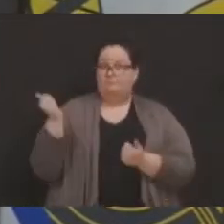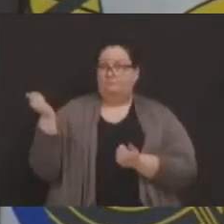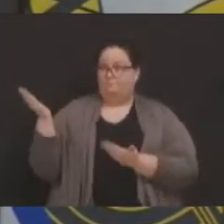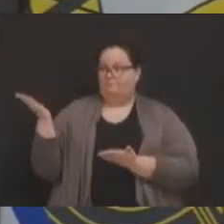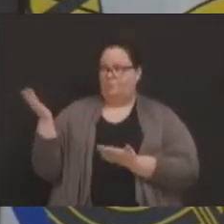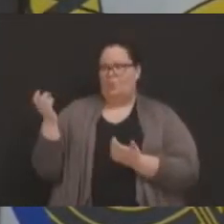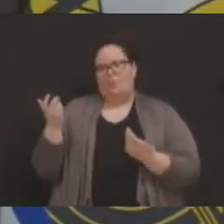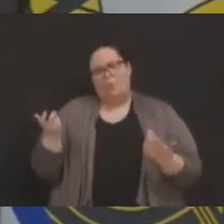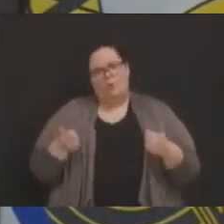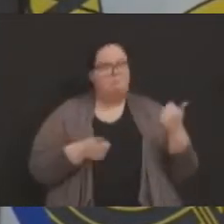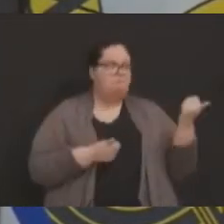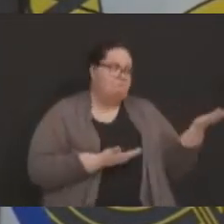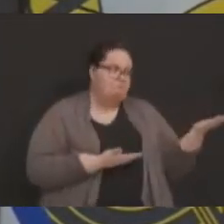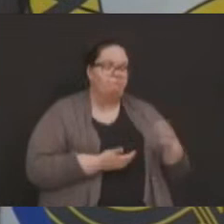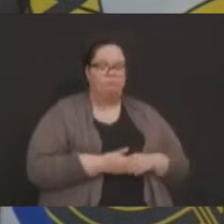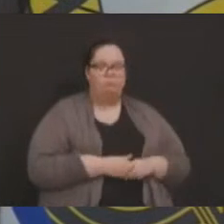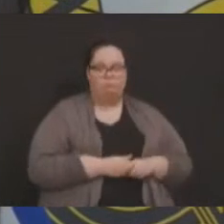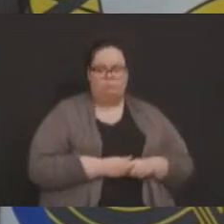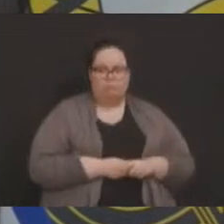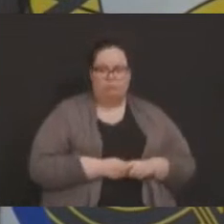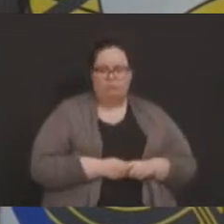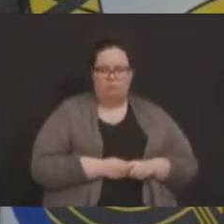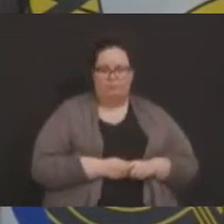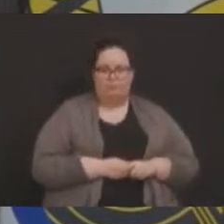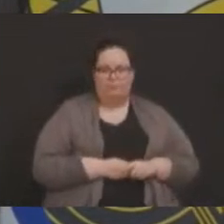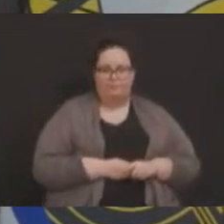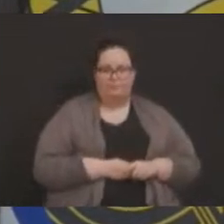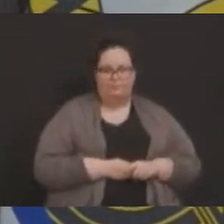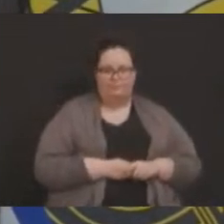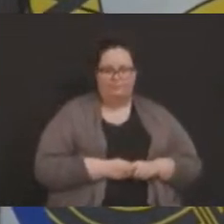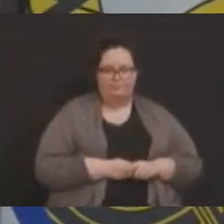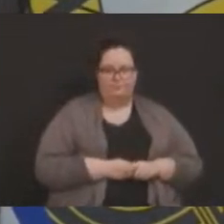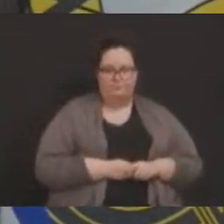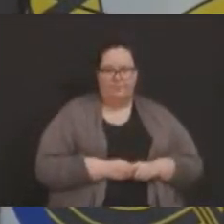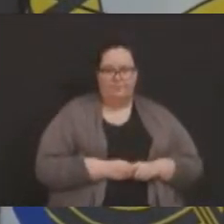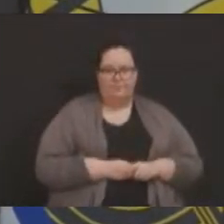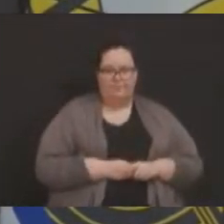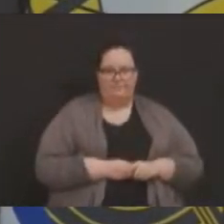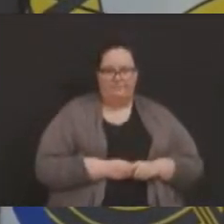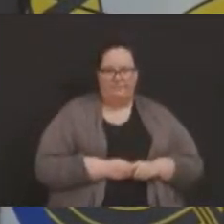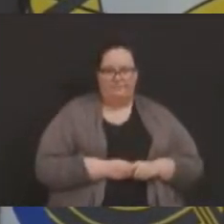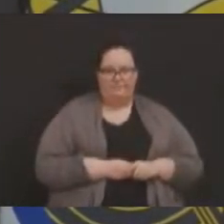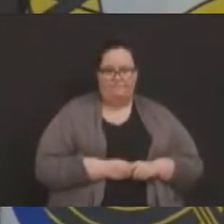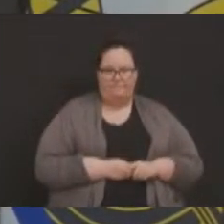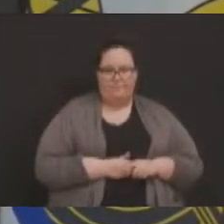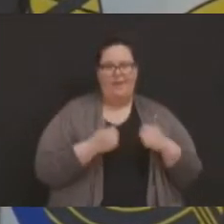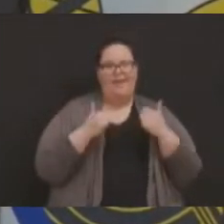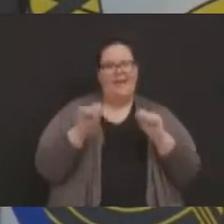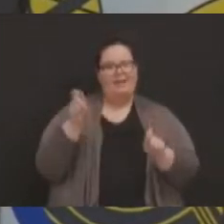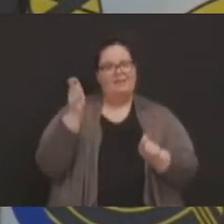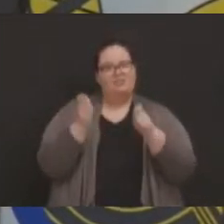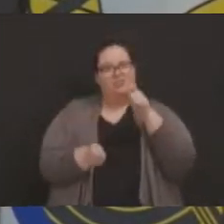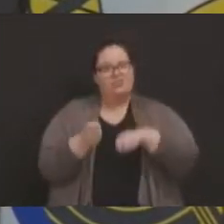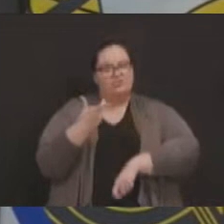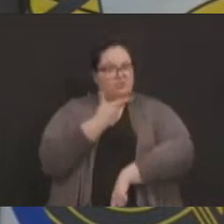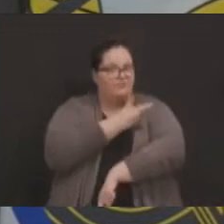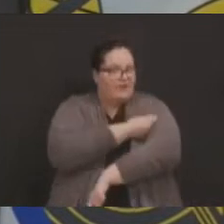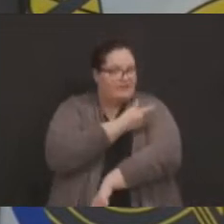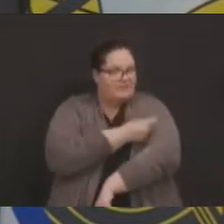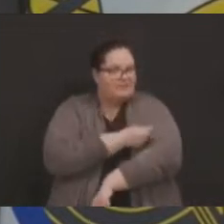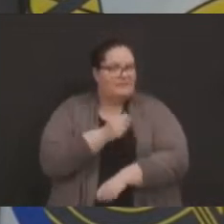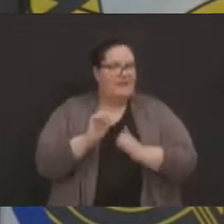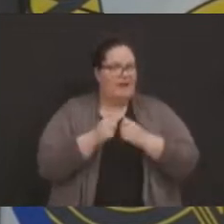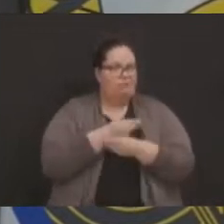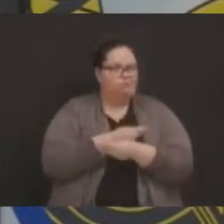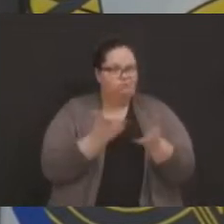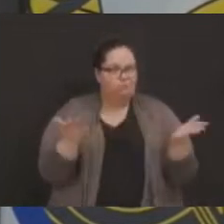the reduced Pfizer numbers? I see that today Ontario, for example, says they're going to delay some shots for healthcare